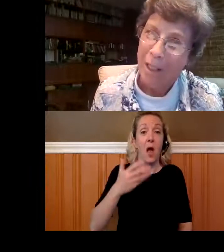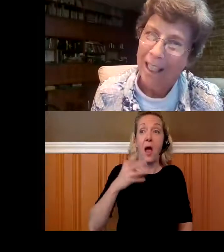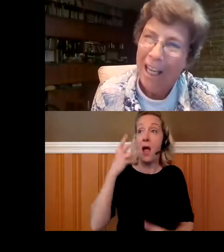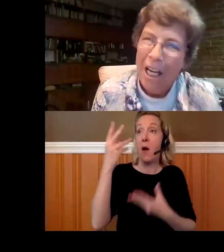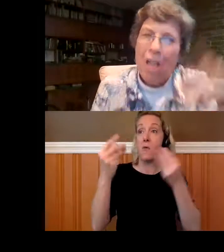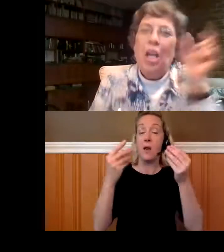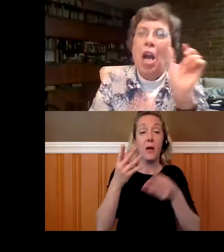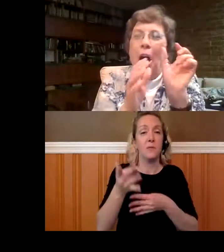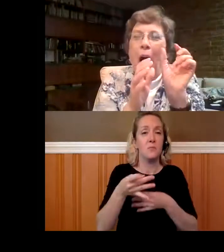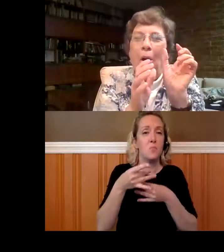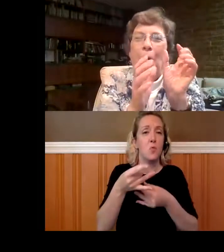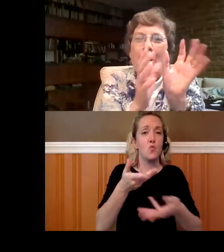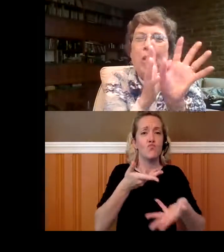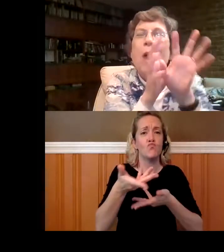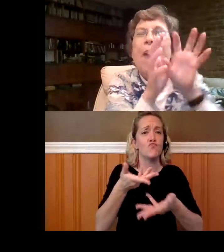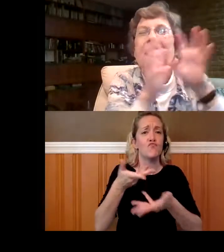You haven't even started.